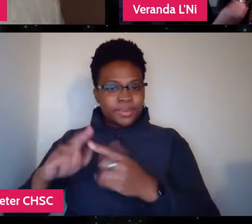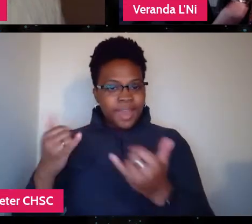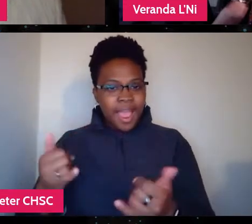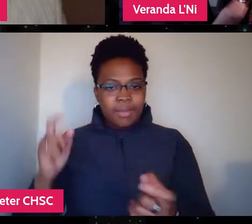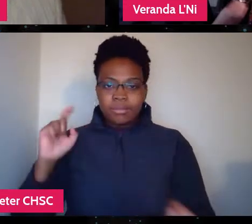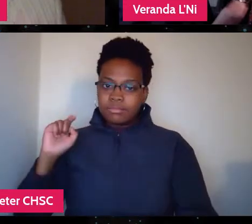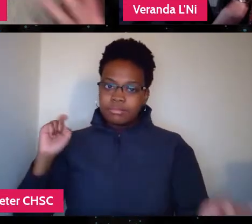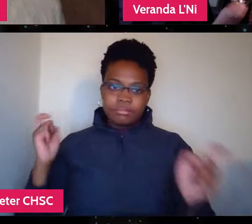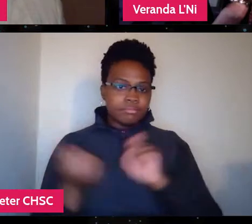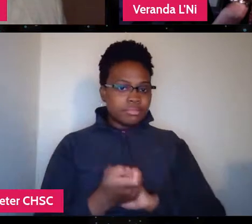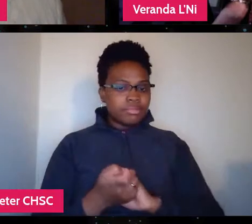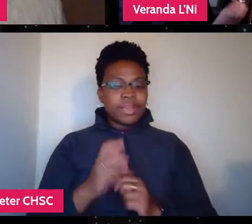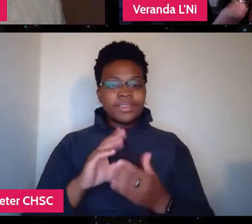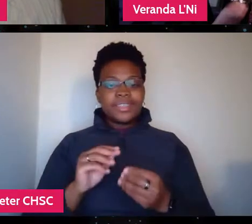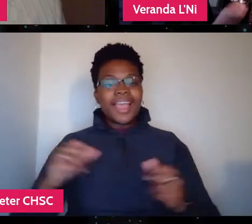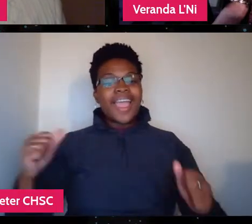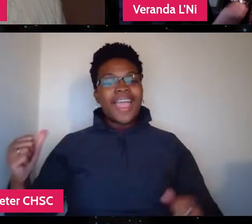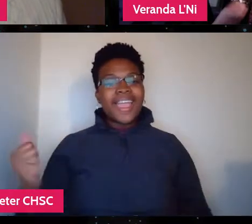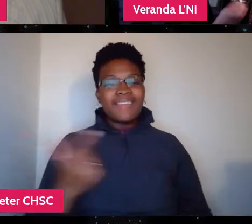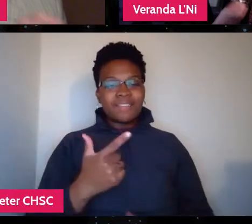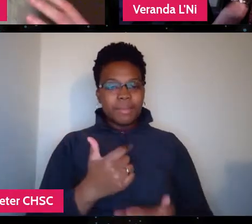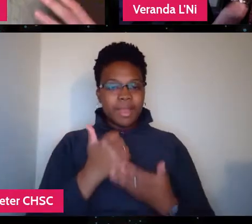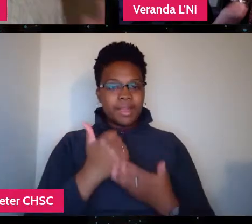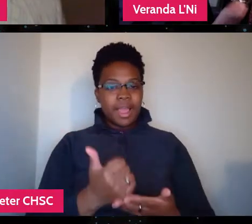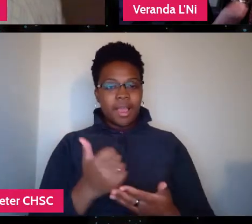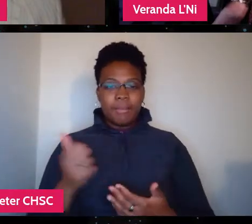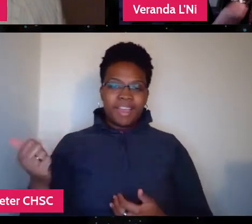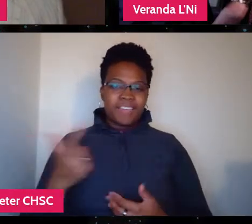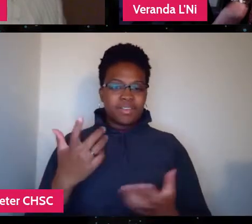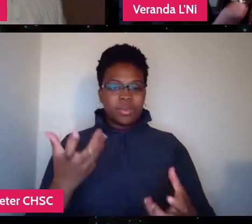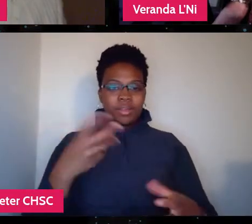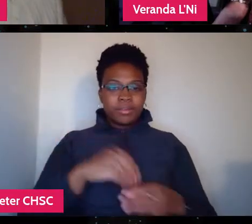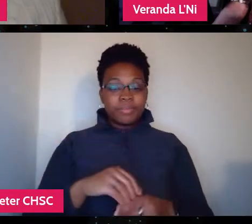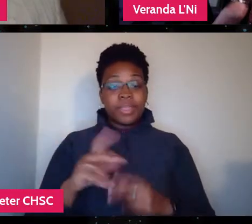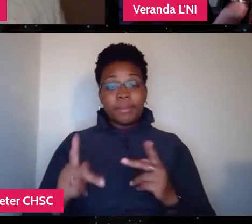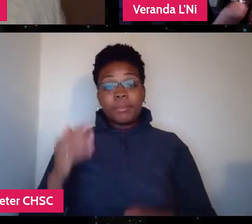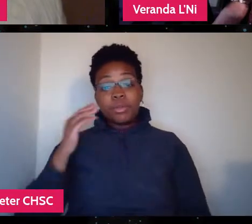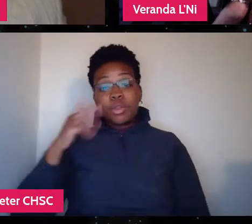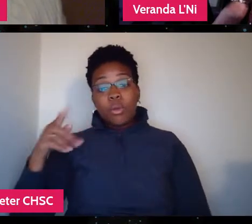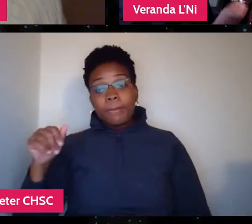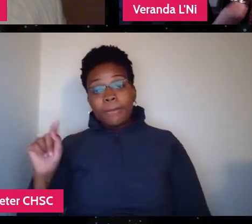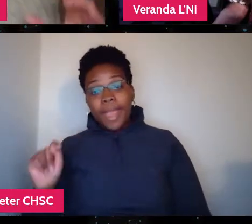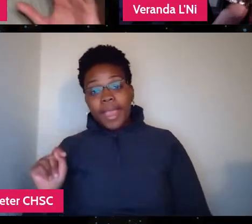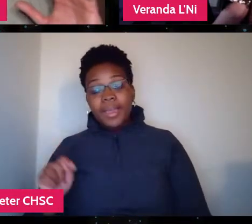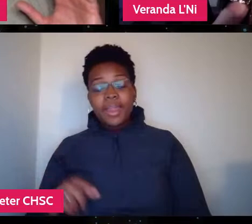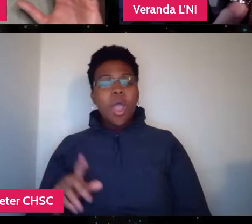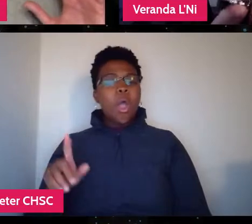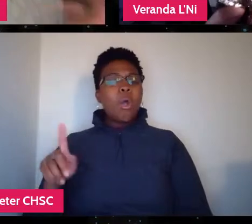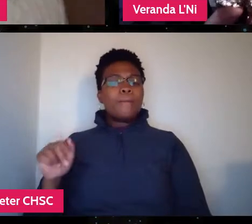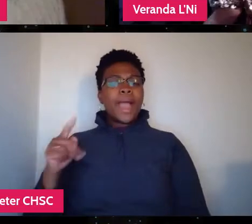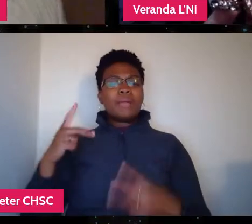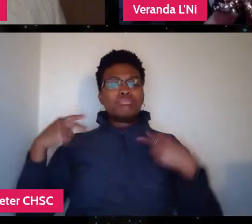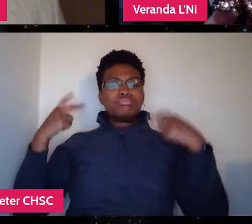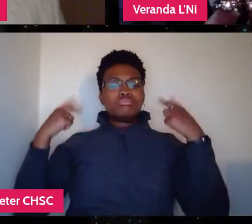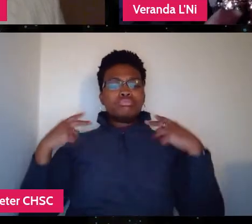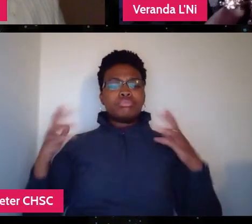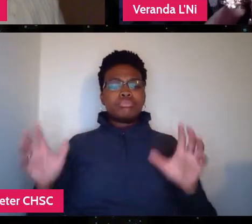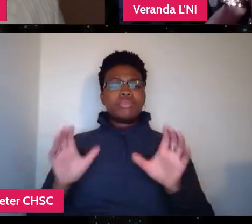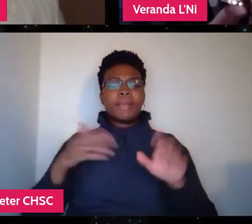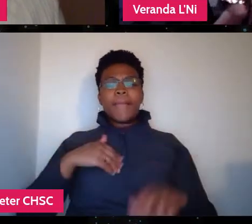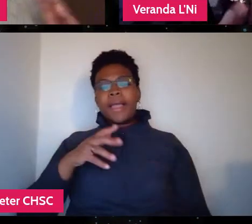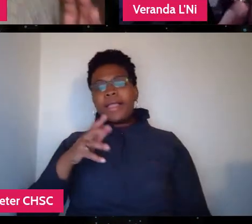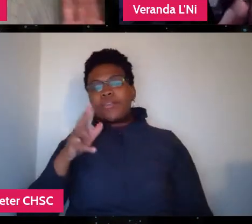said, everybody helped us. Everybody wanted to get involved. People knew Pat. Oh, Pat did my grandmother. You know, my mother went to